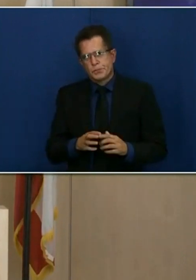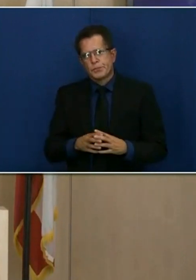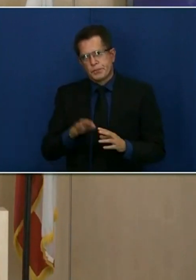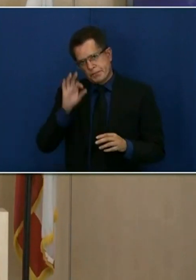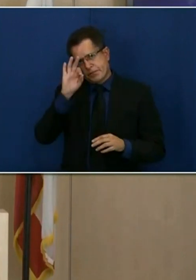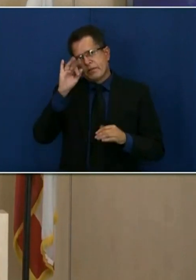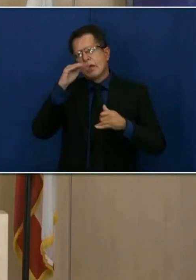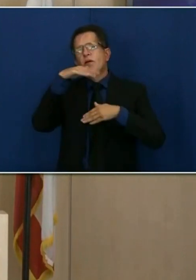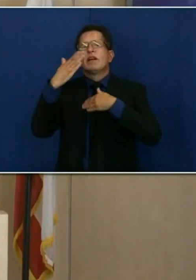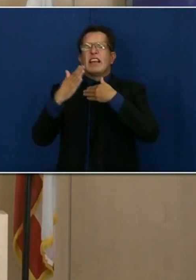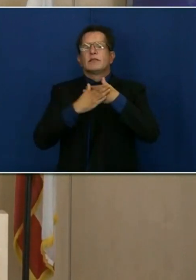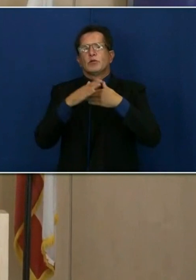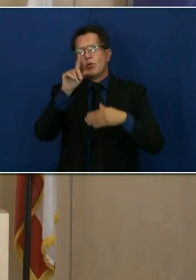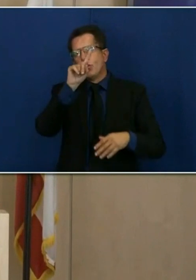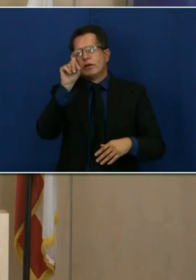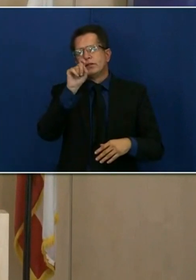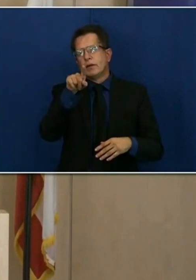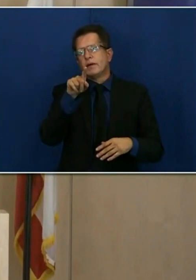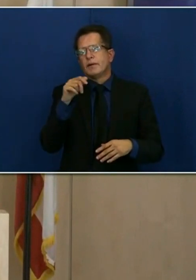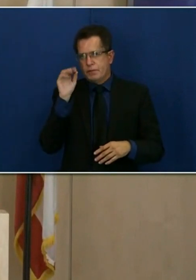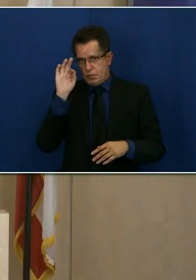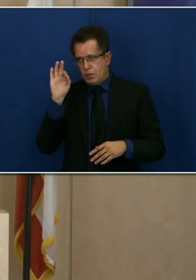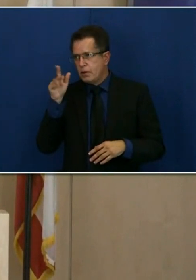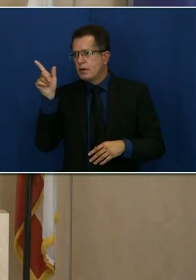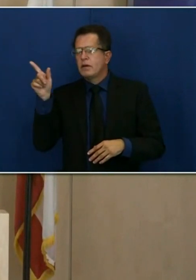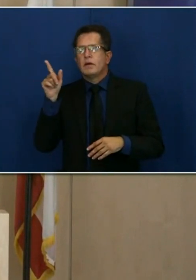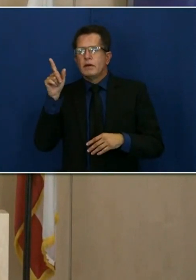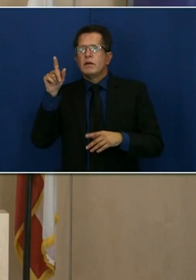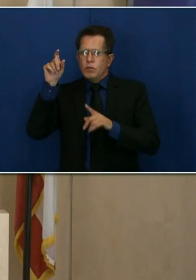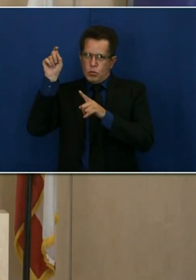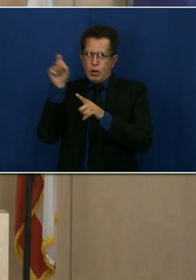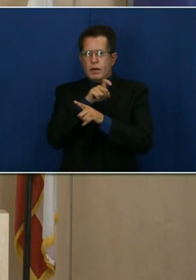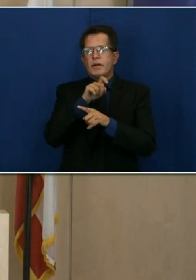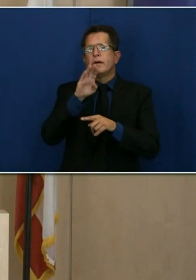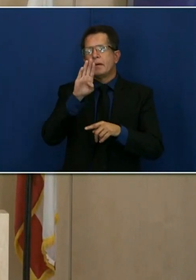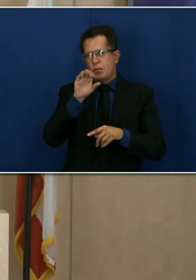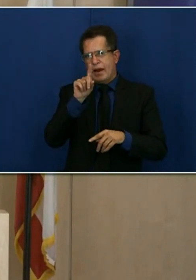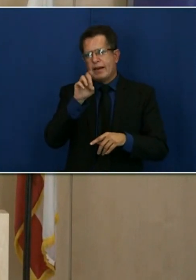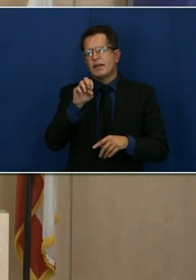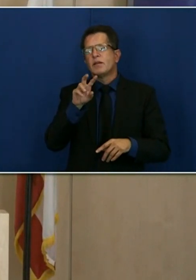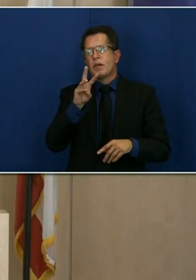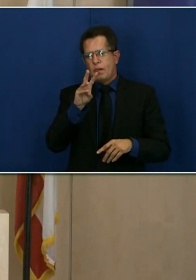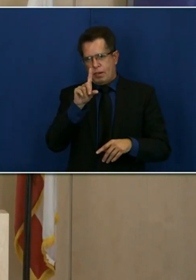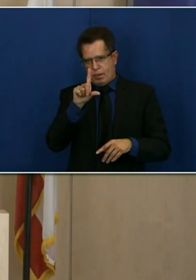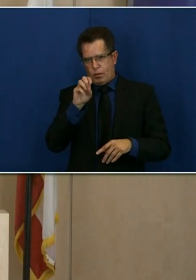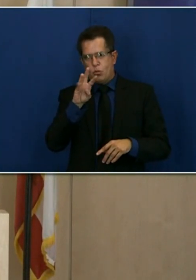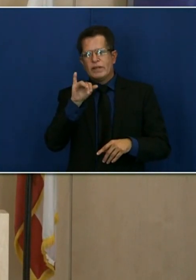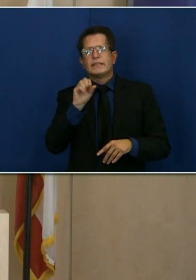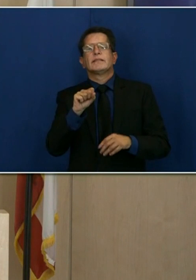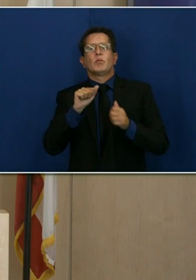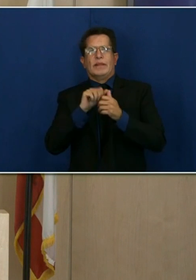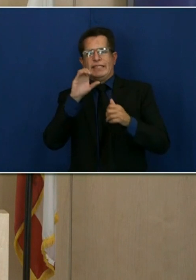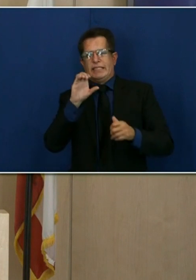Okay, we'll go to the next question. This next question is from Brandon Lewis with CBS 8.